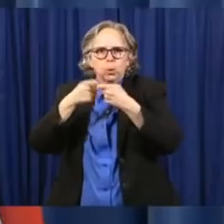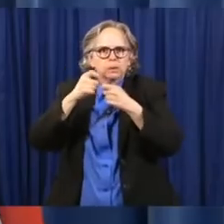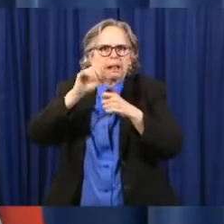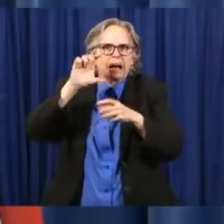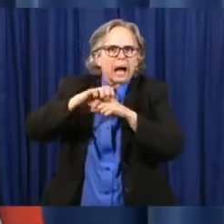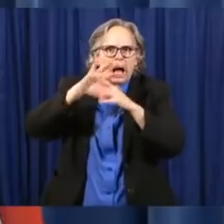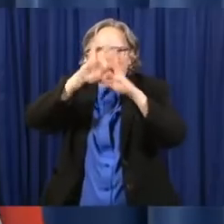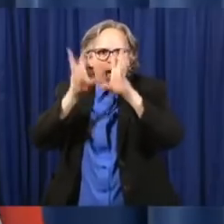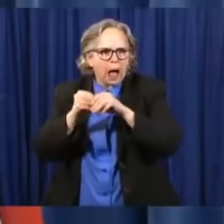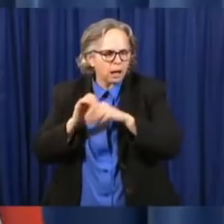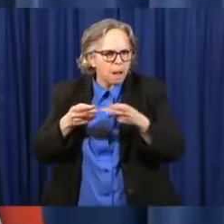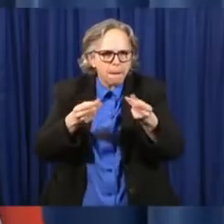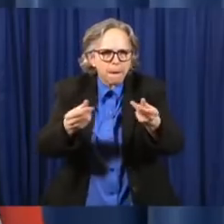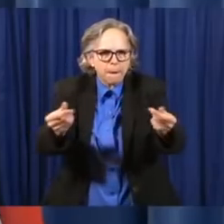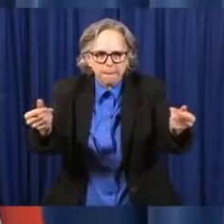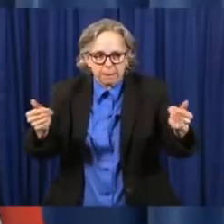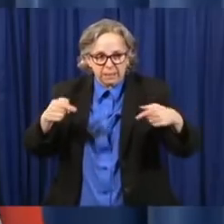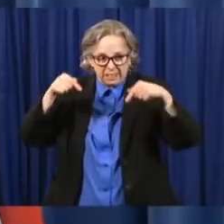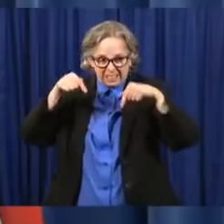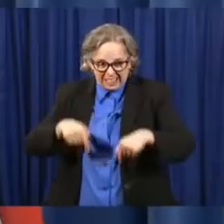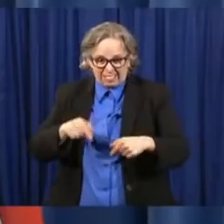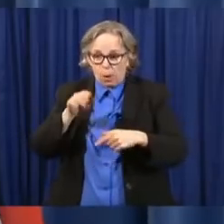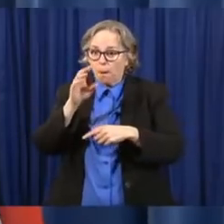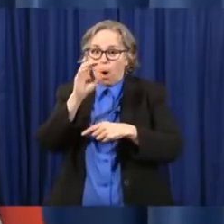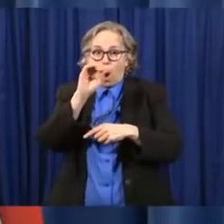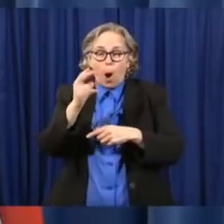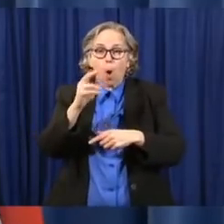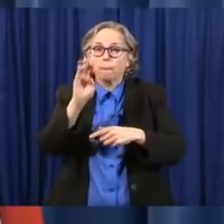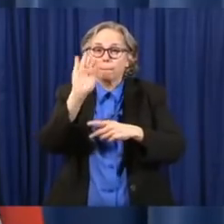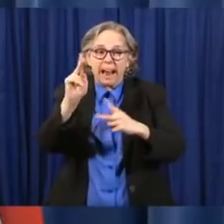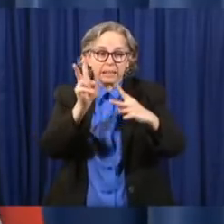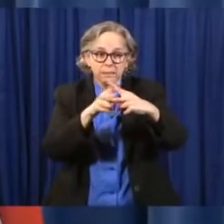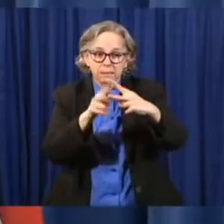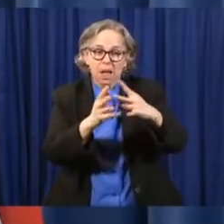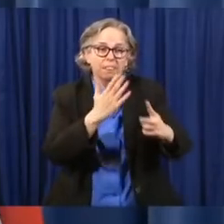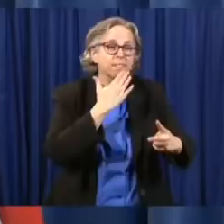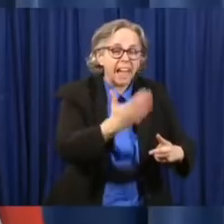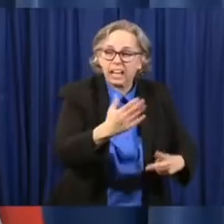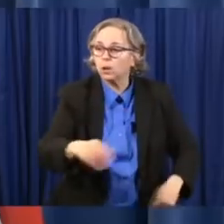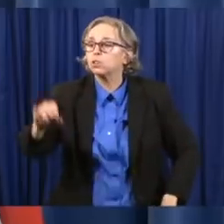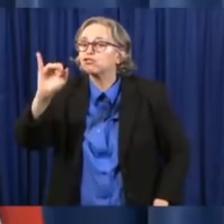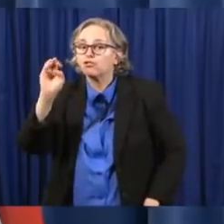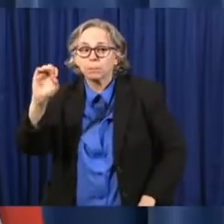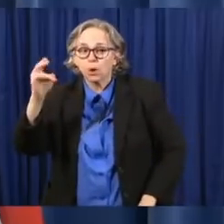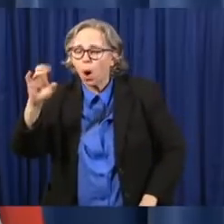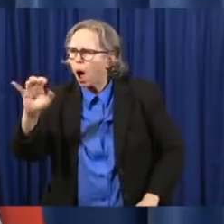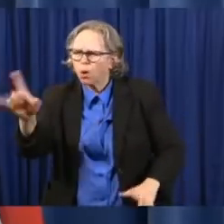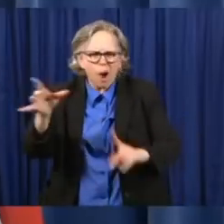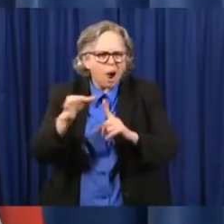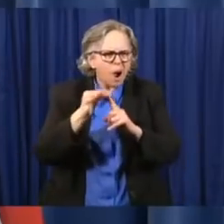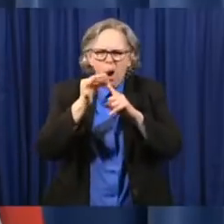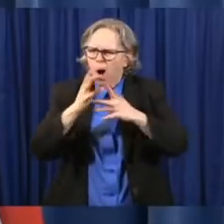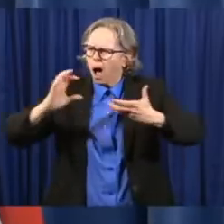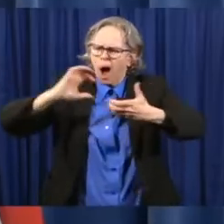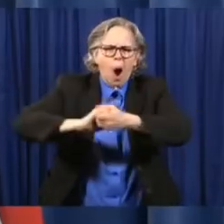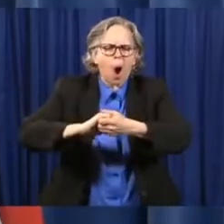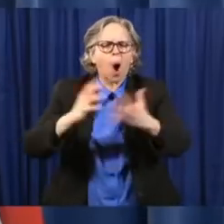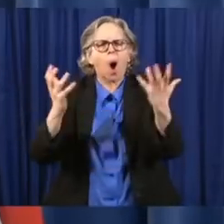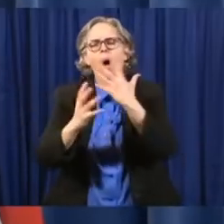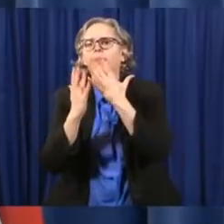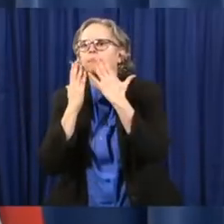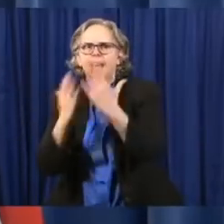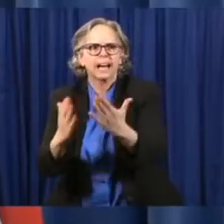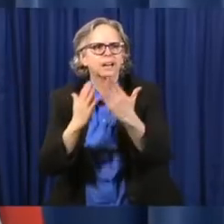Ohio banks and Jobs Ohio for this unique partnership. This will get much needed capital in the hands of small